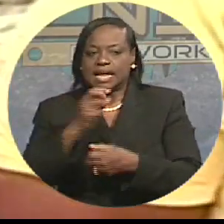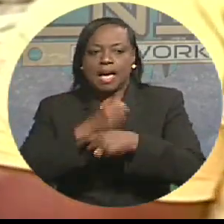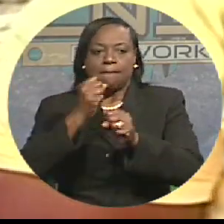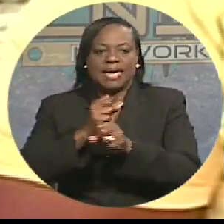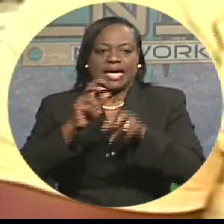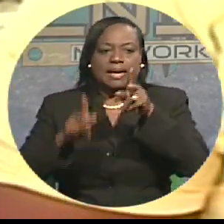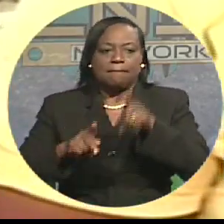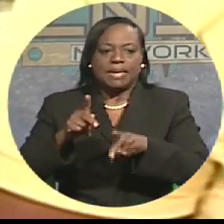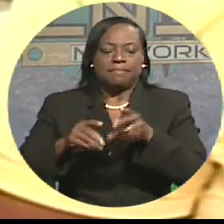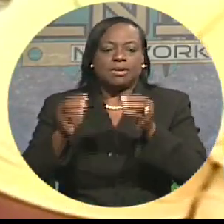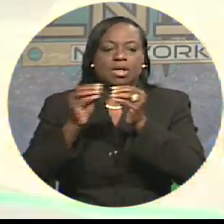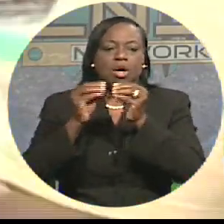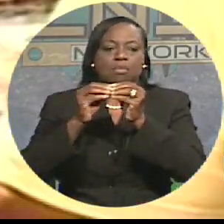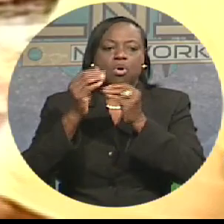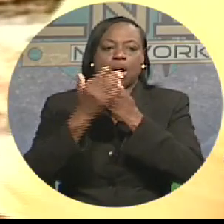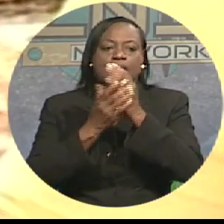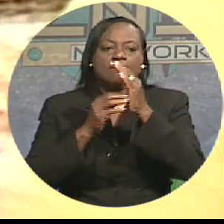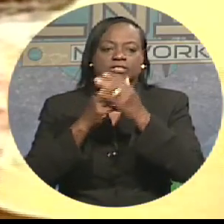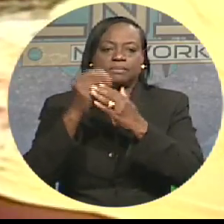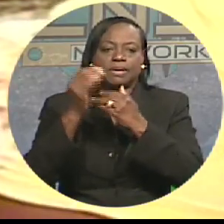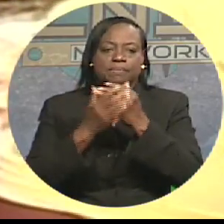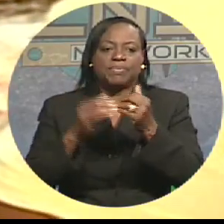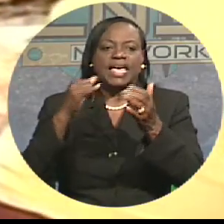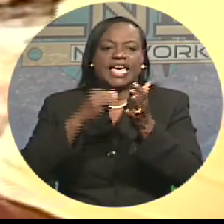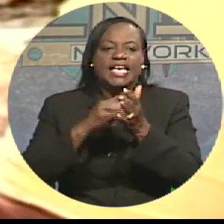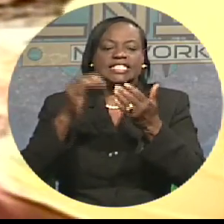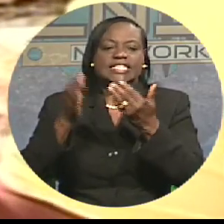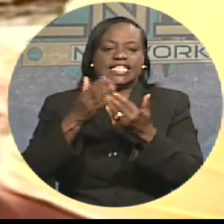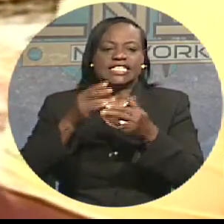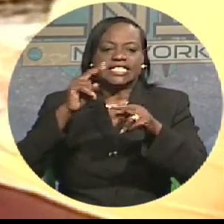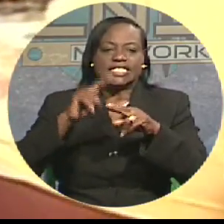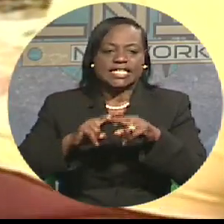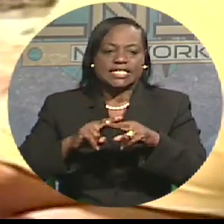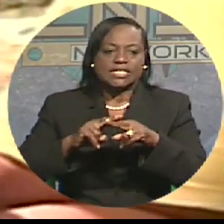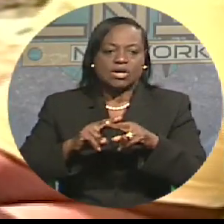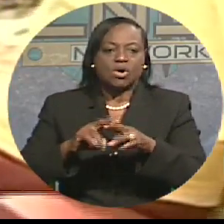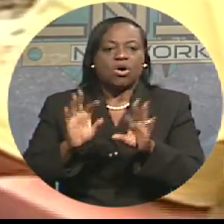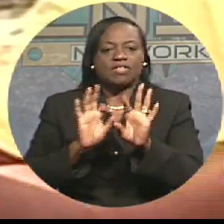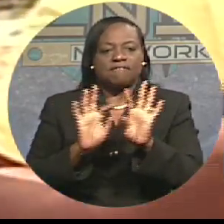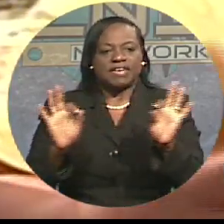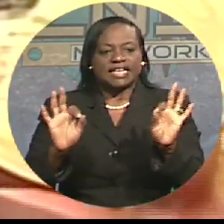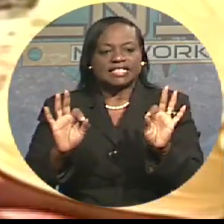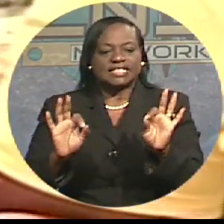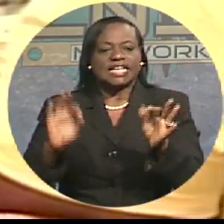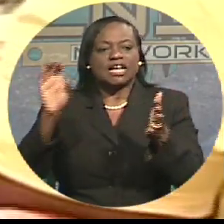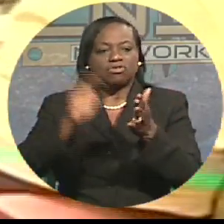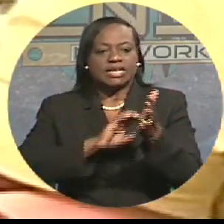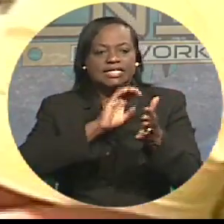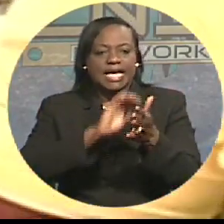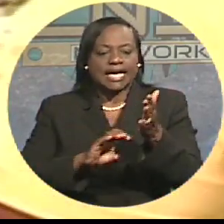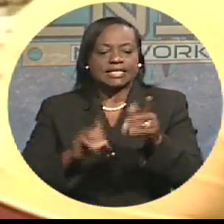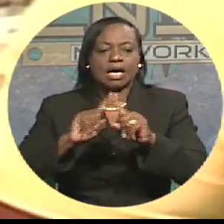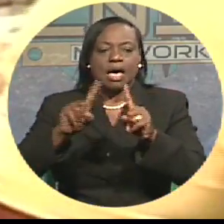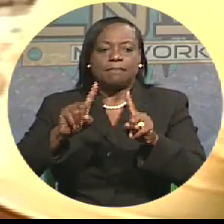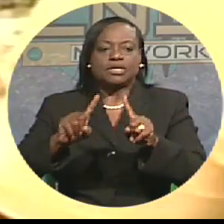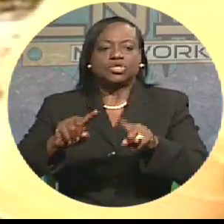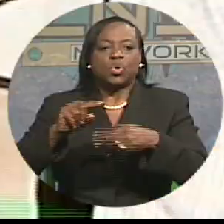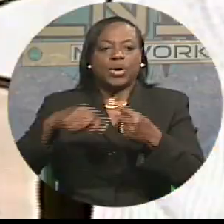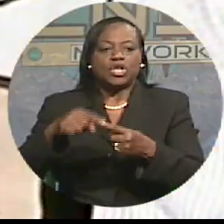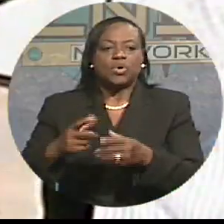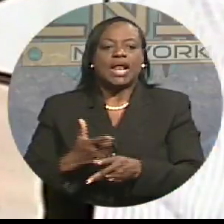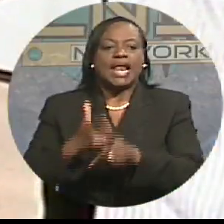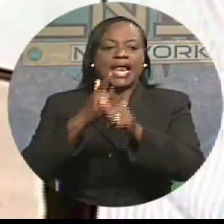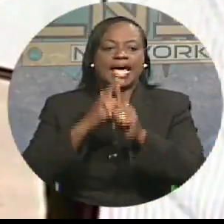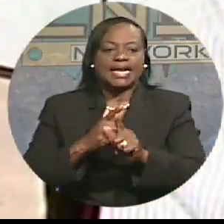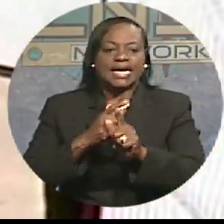we can come into this area at any time. It's easy to sit on the fence and criticize, but when you come in and you lend that assistance, then you see what it is.